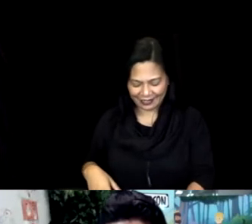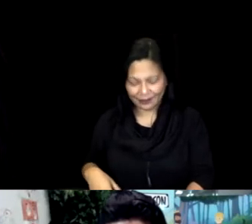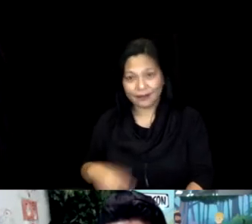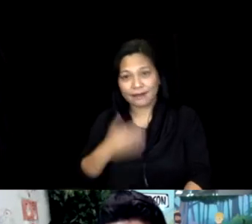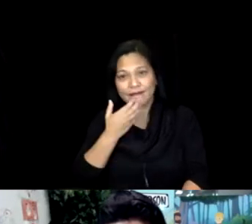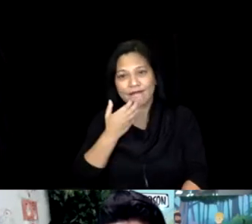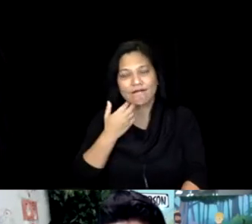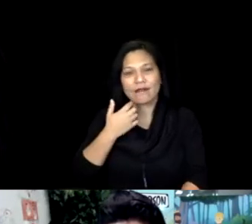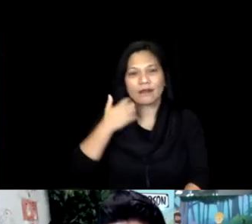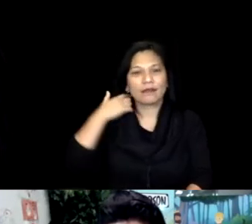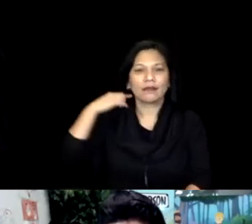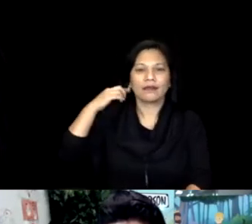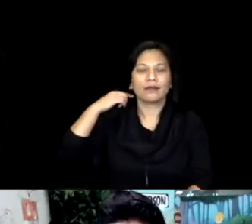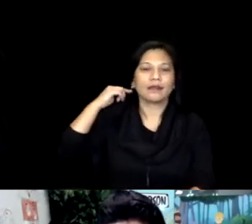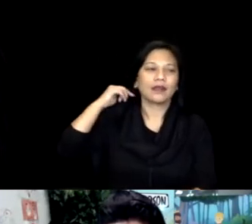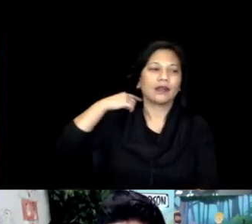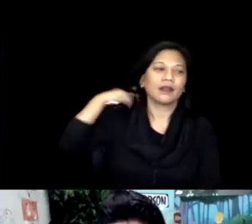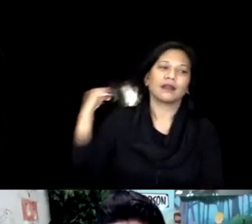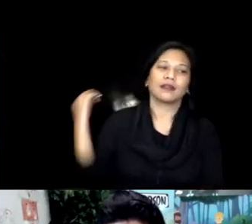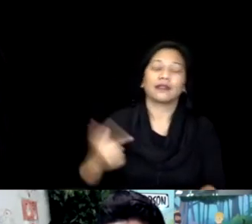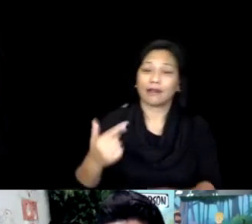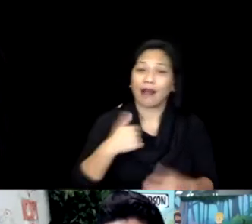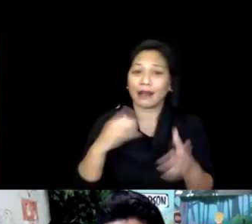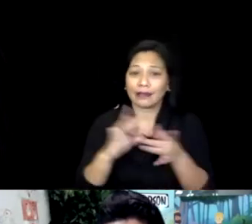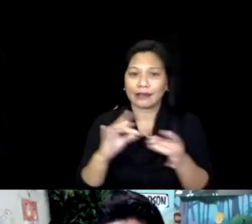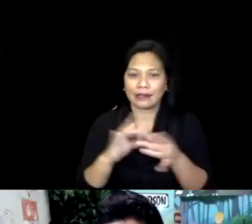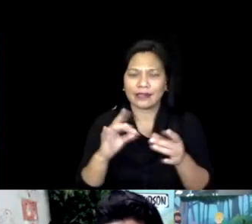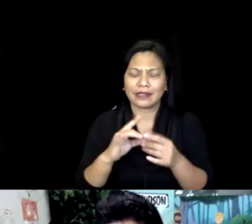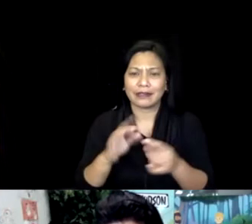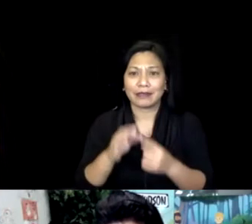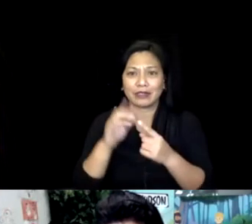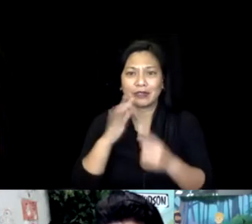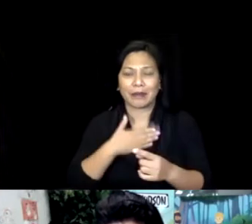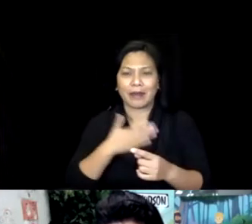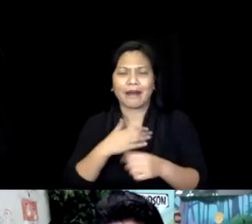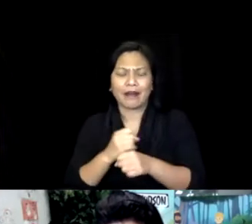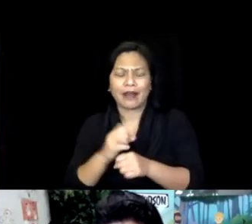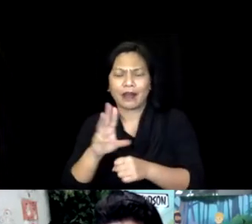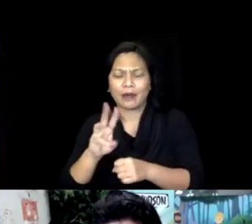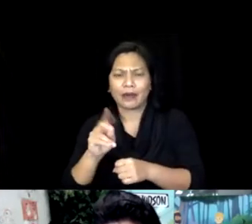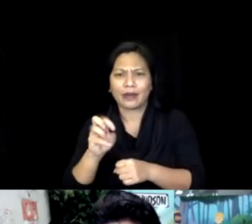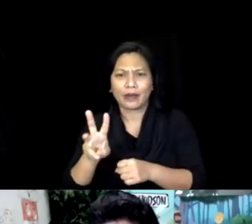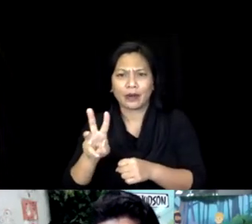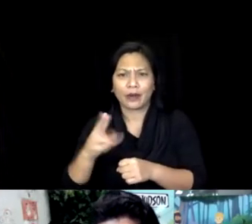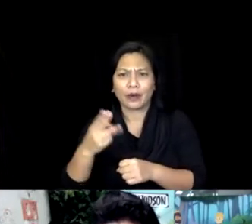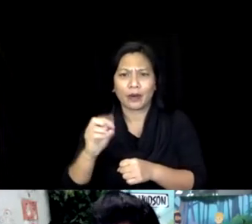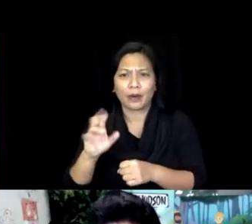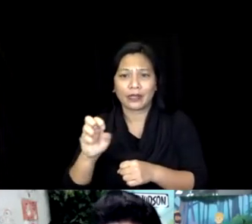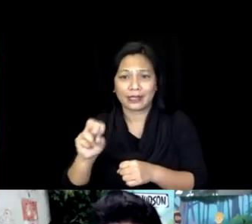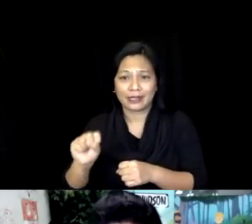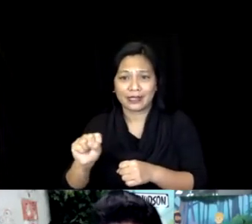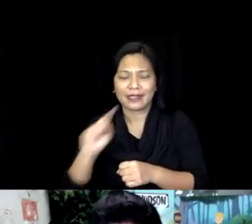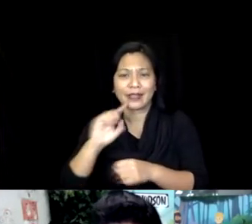Well, I guess I'll speak to that, especially because of Window Horses, which takes place in Iran, as I said, a